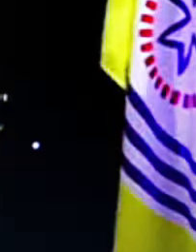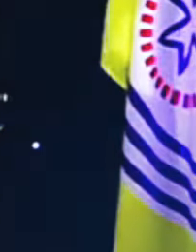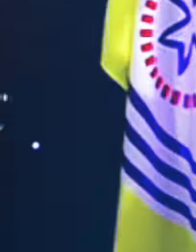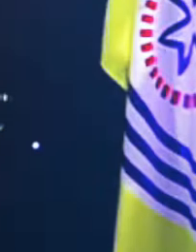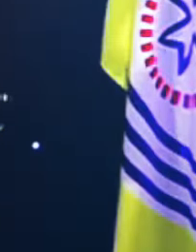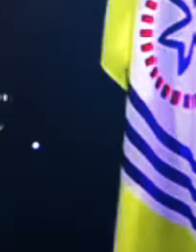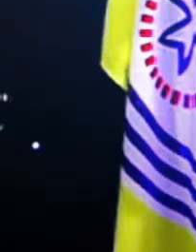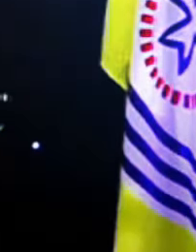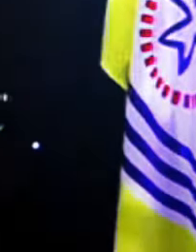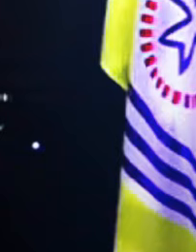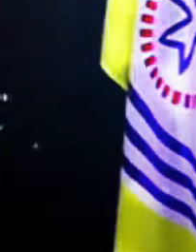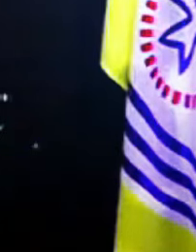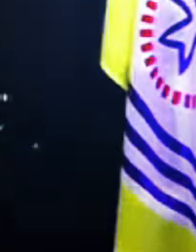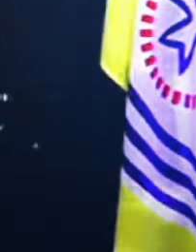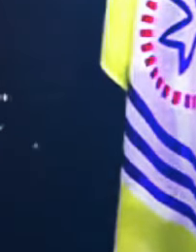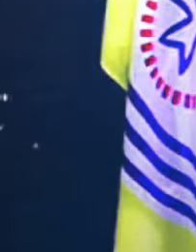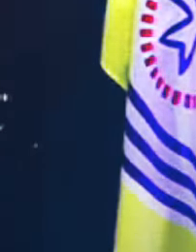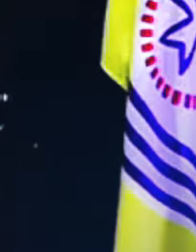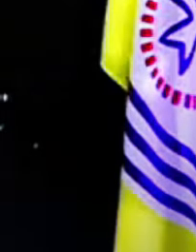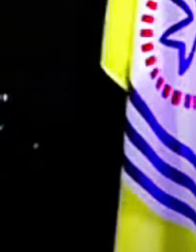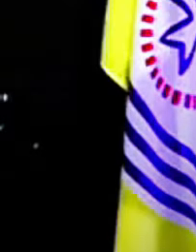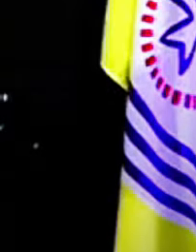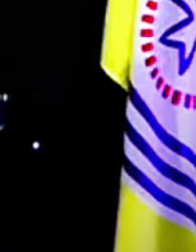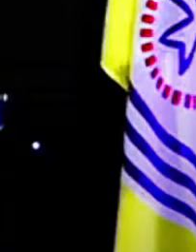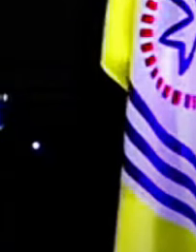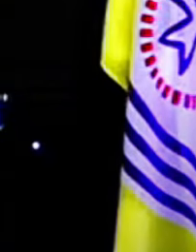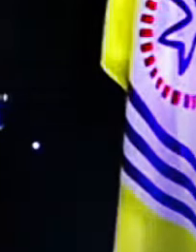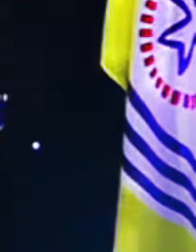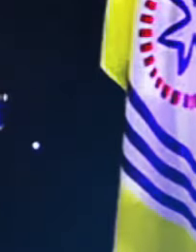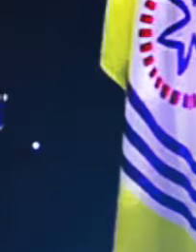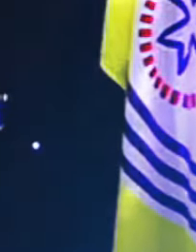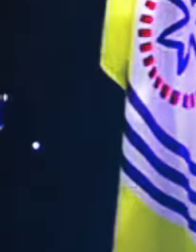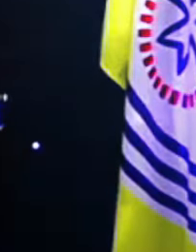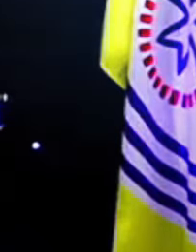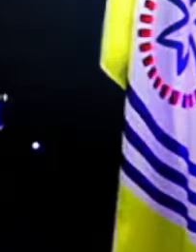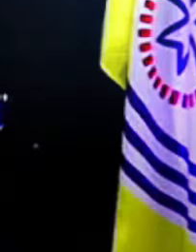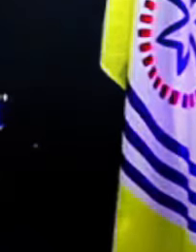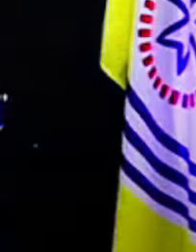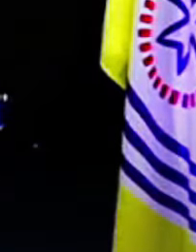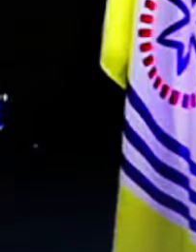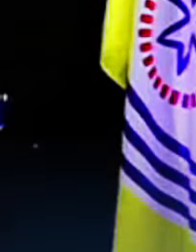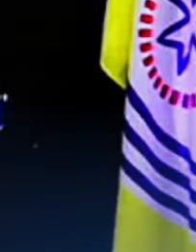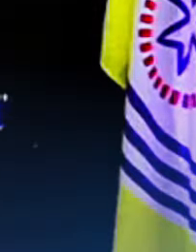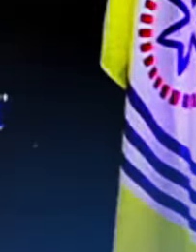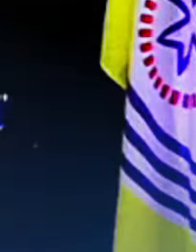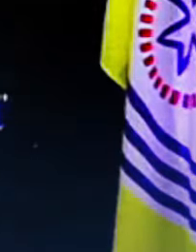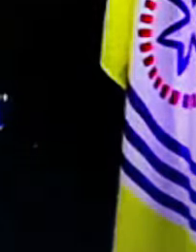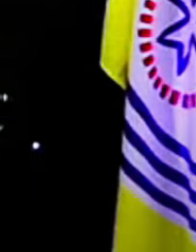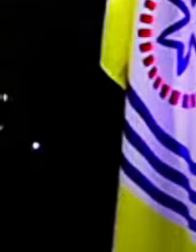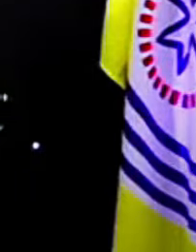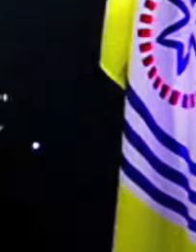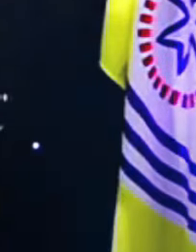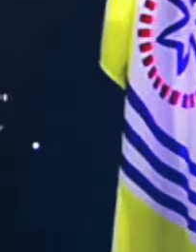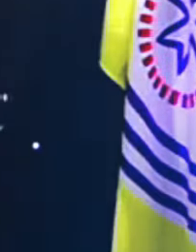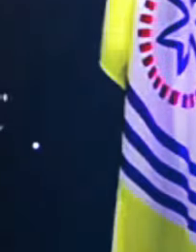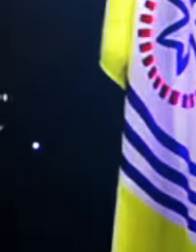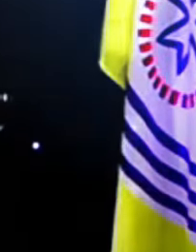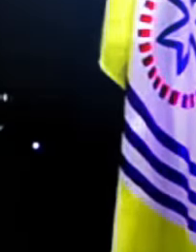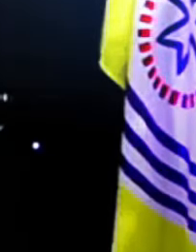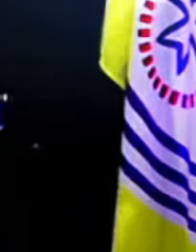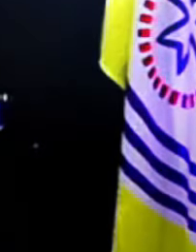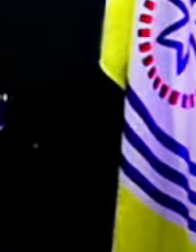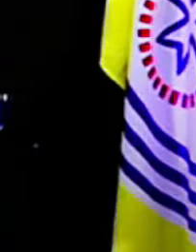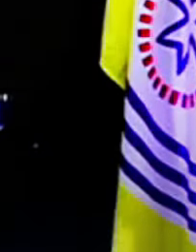obonsam. Leave Satan's plantation. Time will not permit us to talk about the high